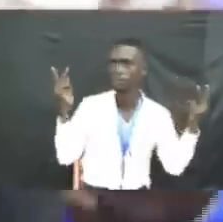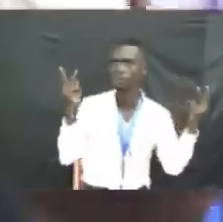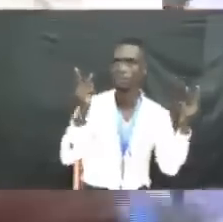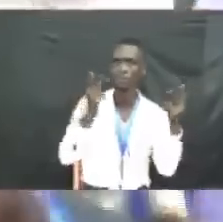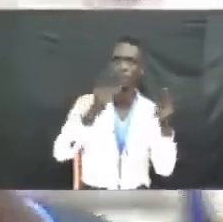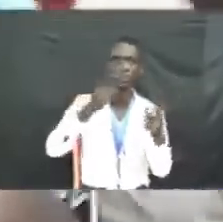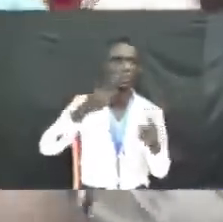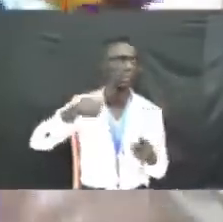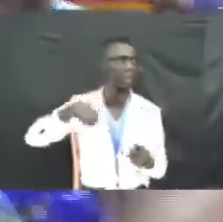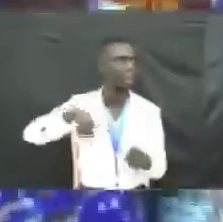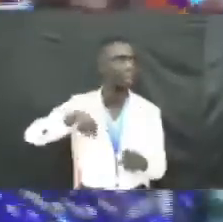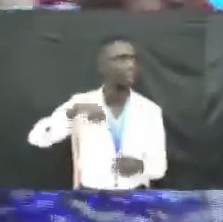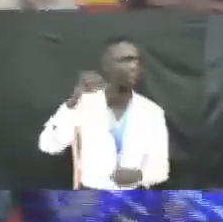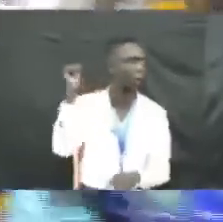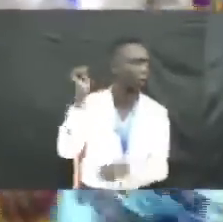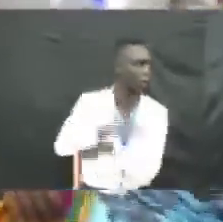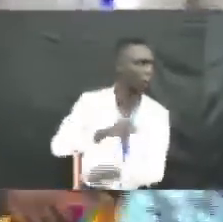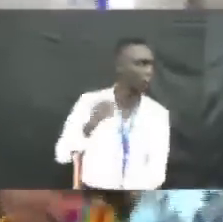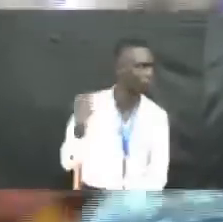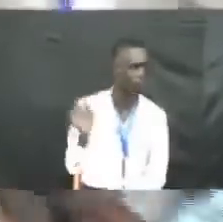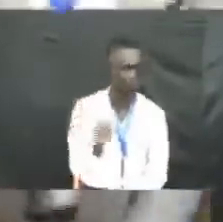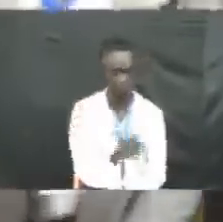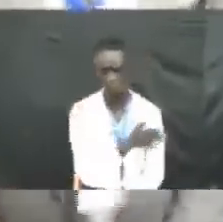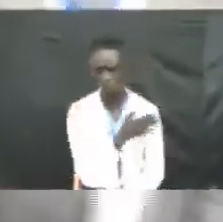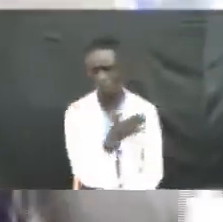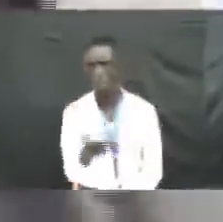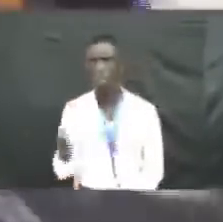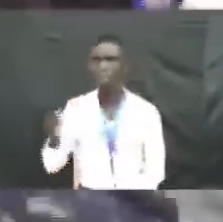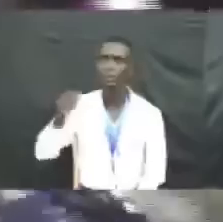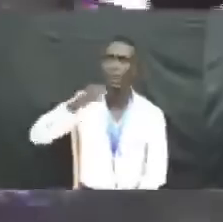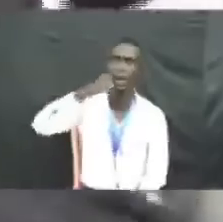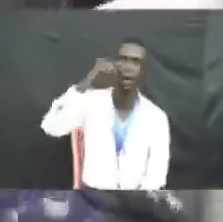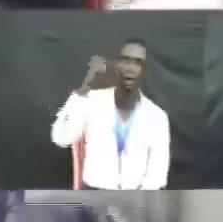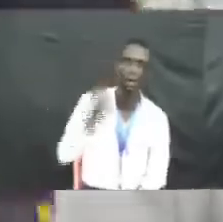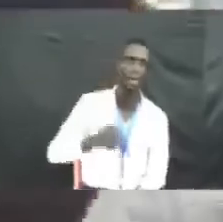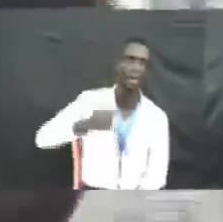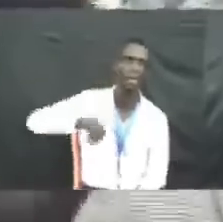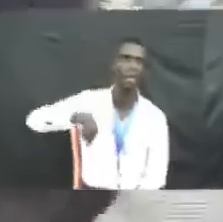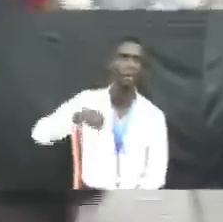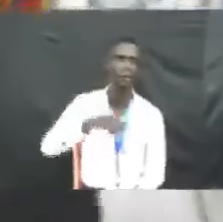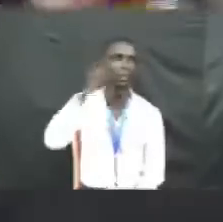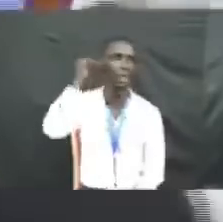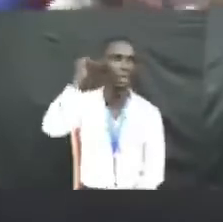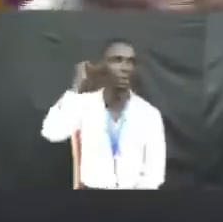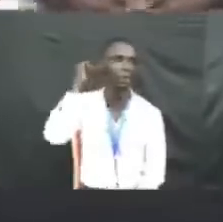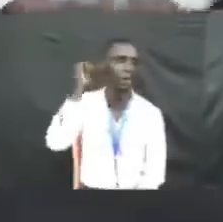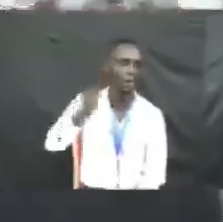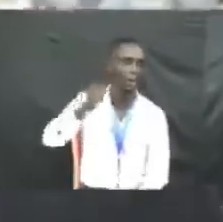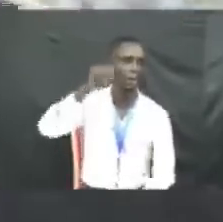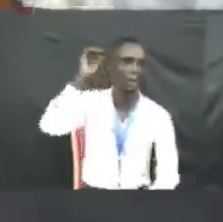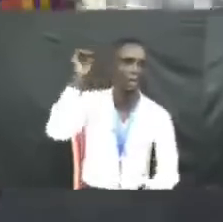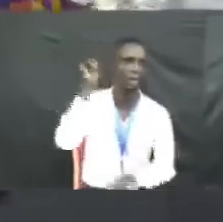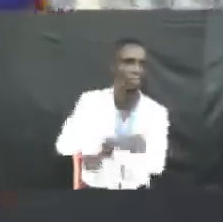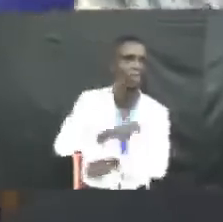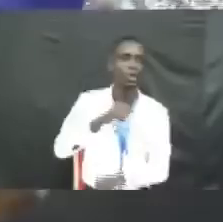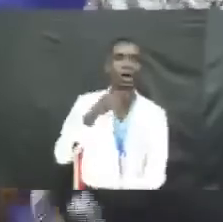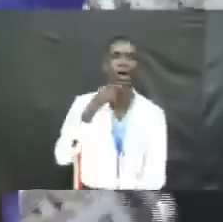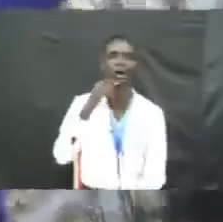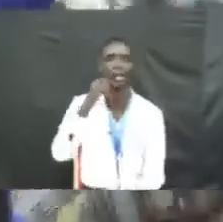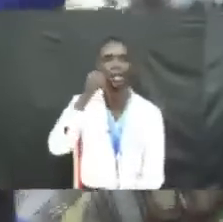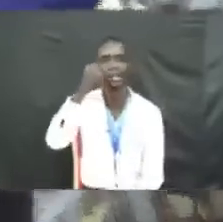victory. We shall overcome. Surely, surely we shall overcome.